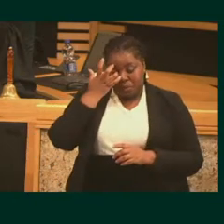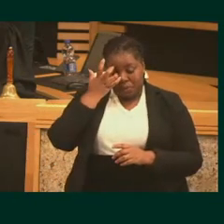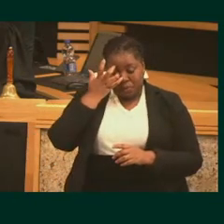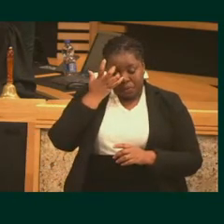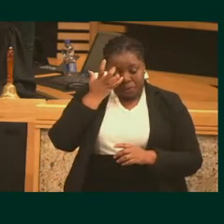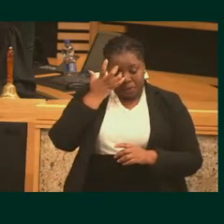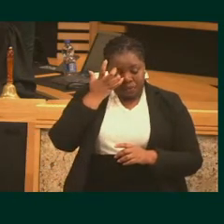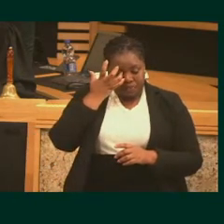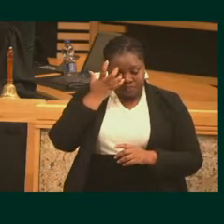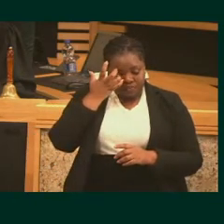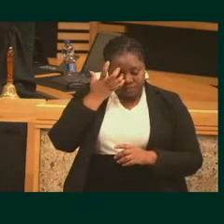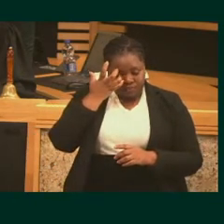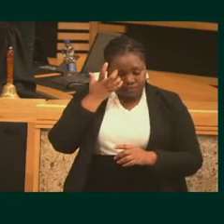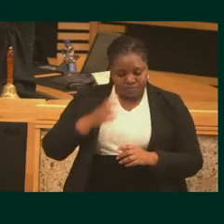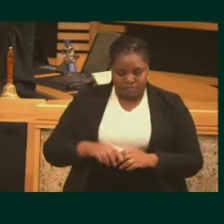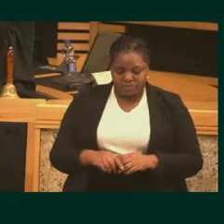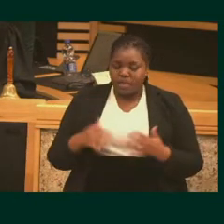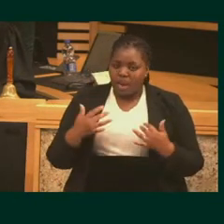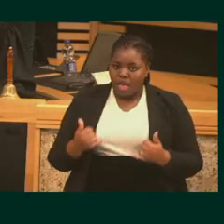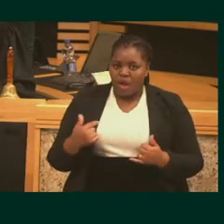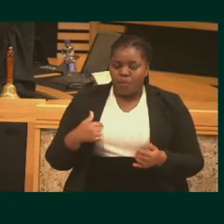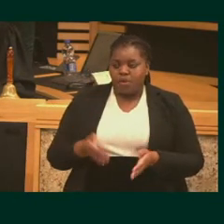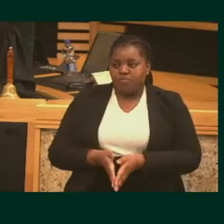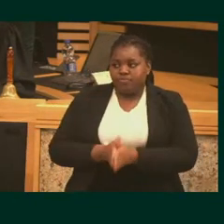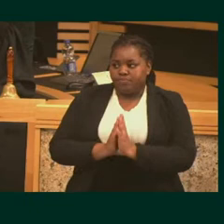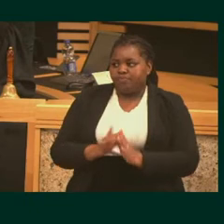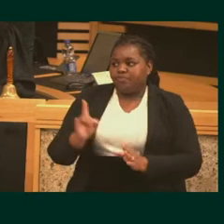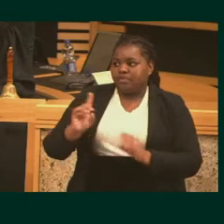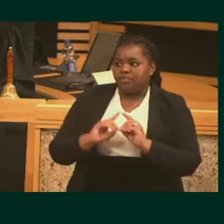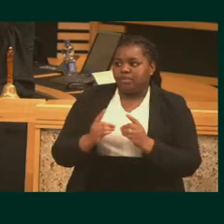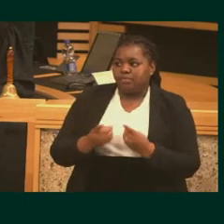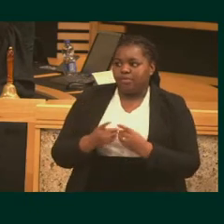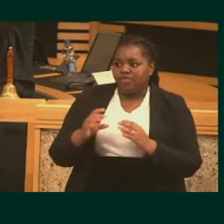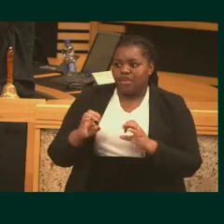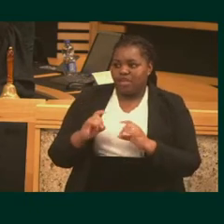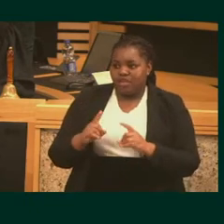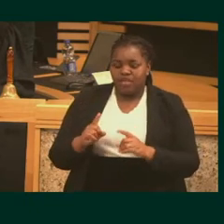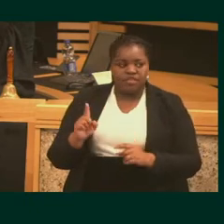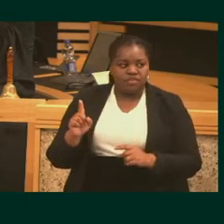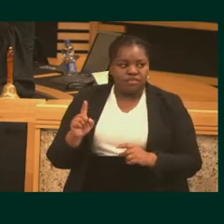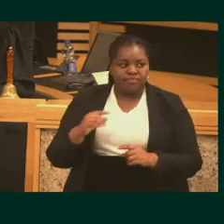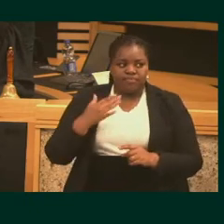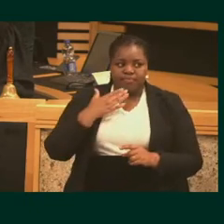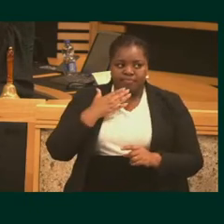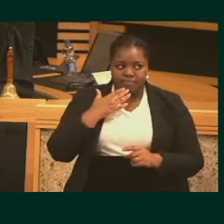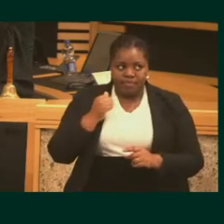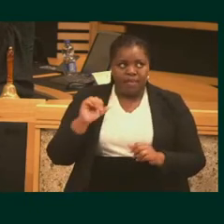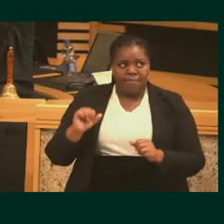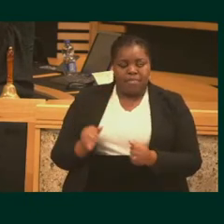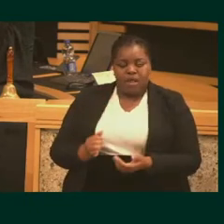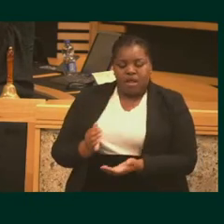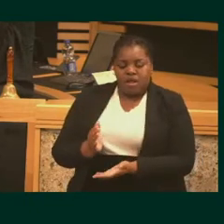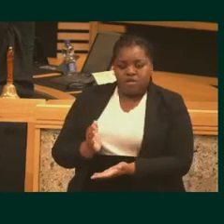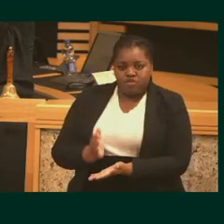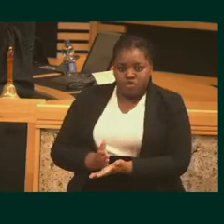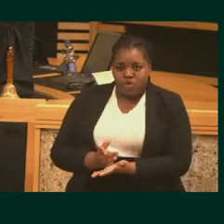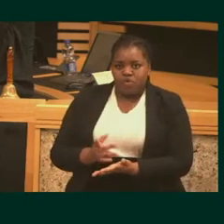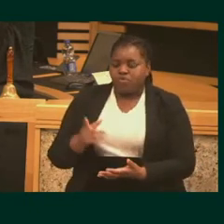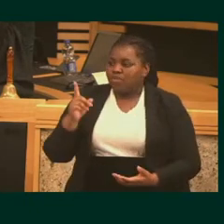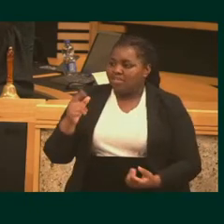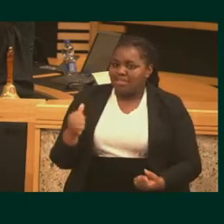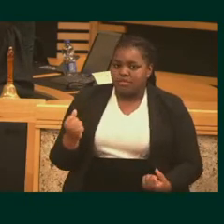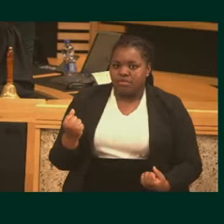Education we therefore call upon the department of educ ation to to spare no effort in